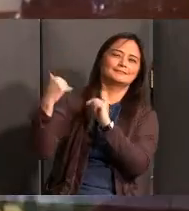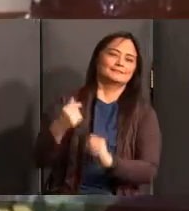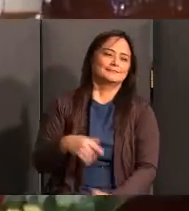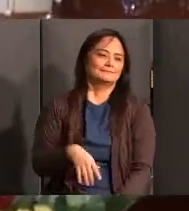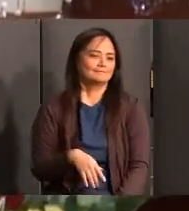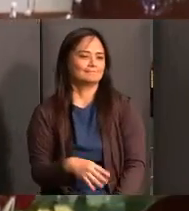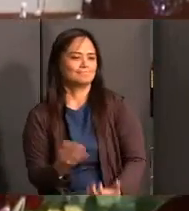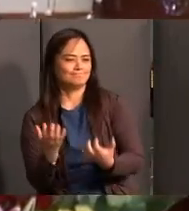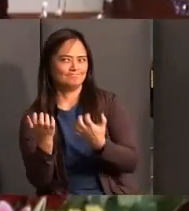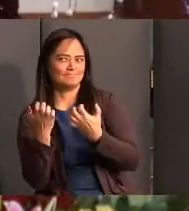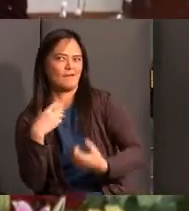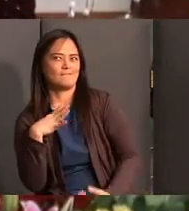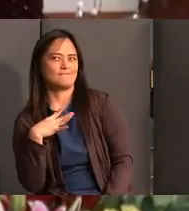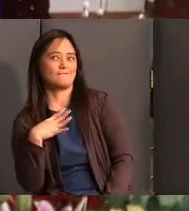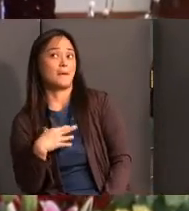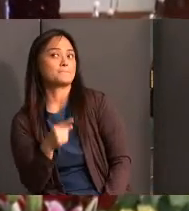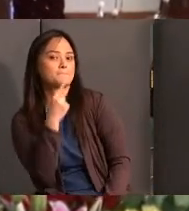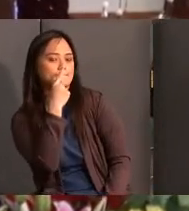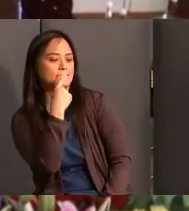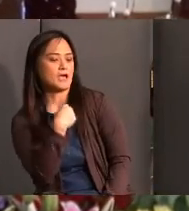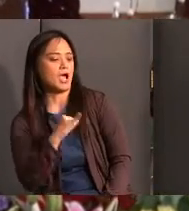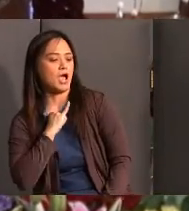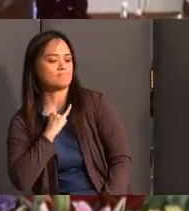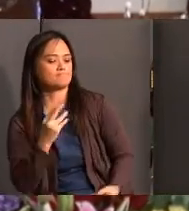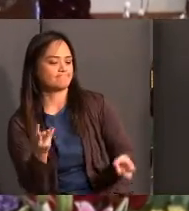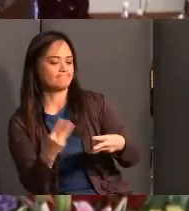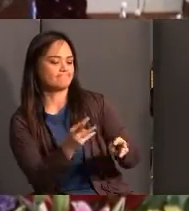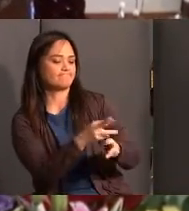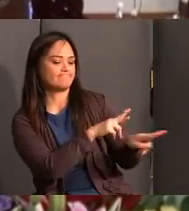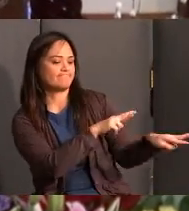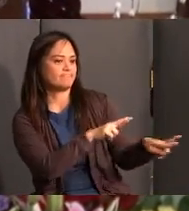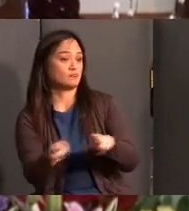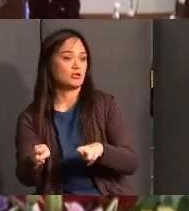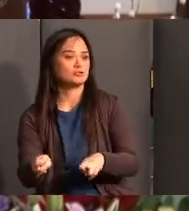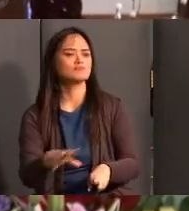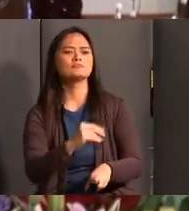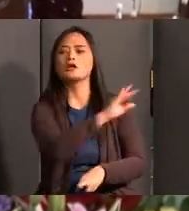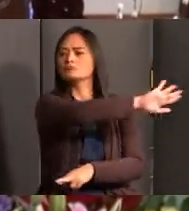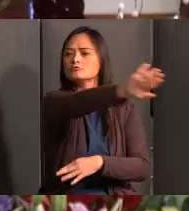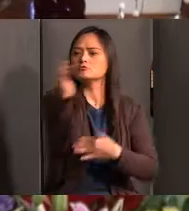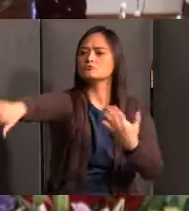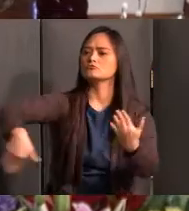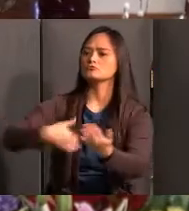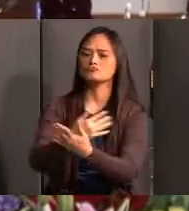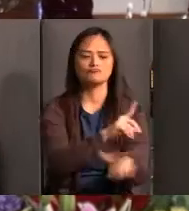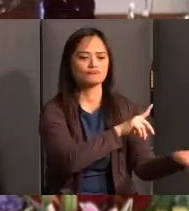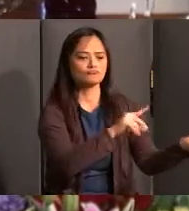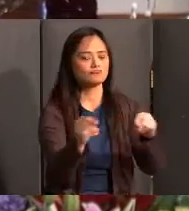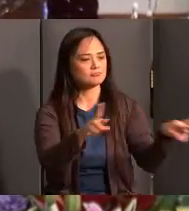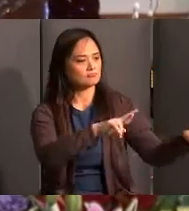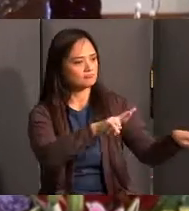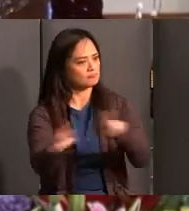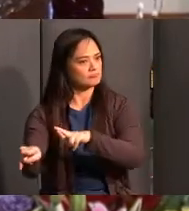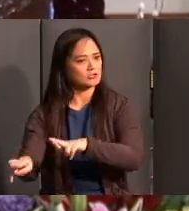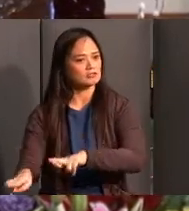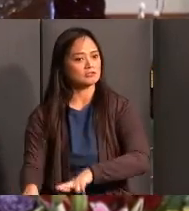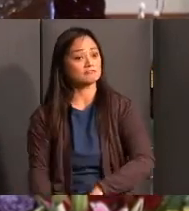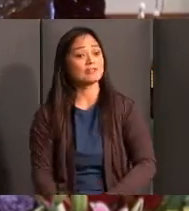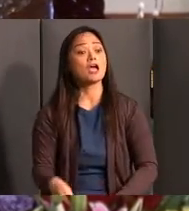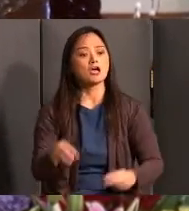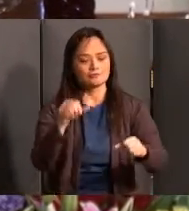But I make myself ready. And we also need to do that. God? So we have this blessed